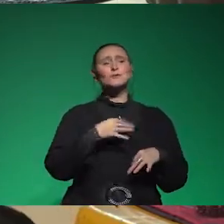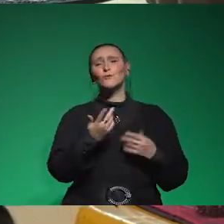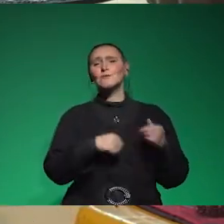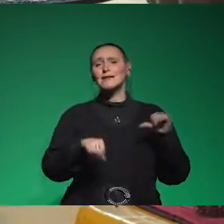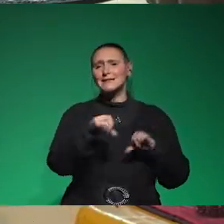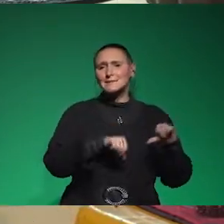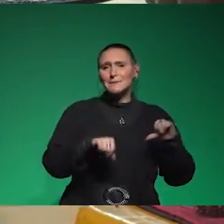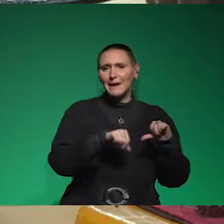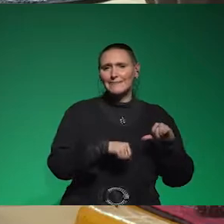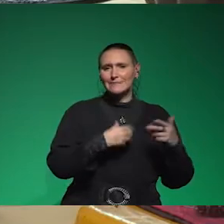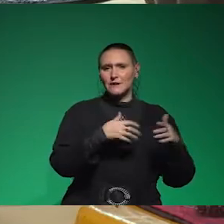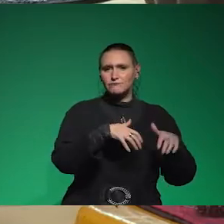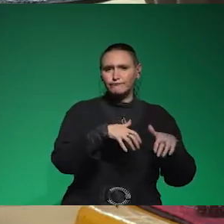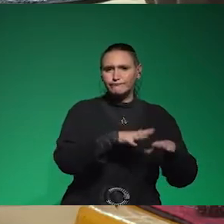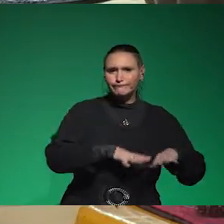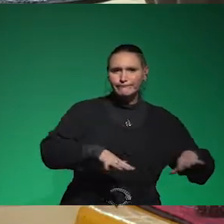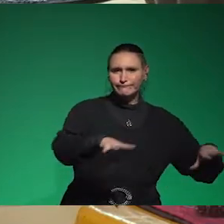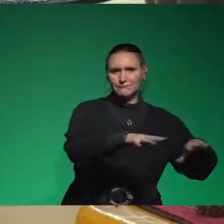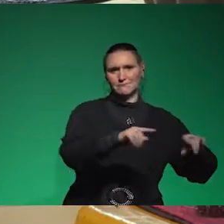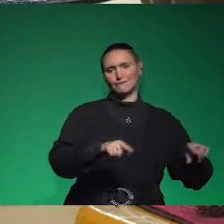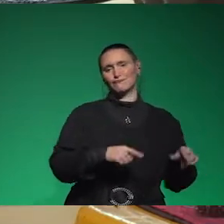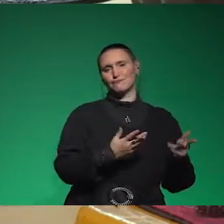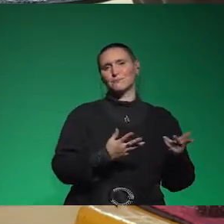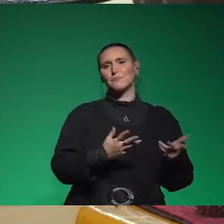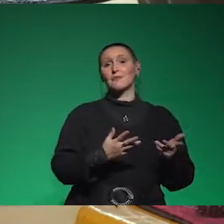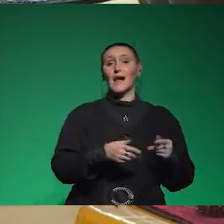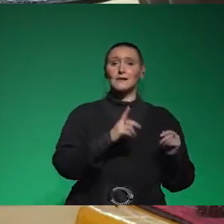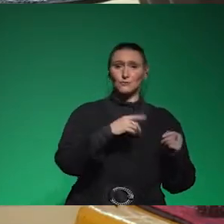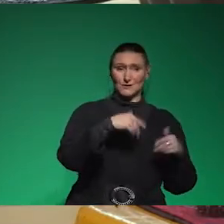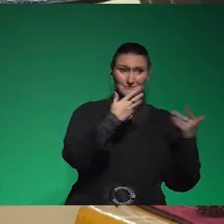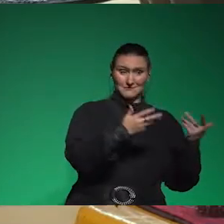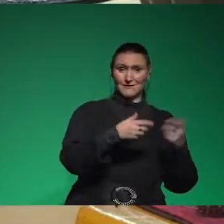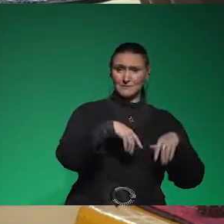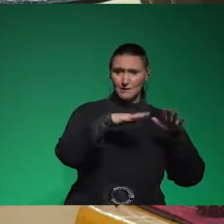coffee and then big tree inside. And then this coffee is